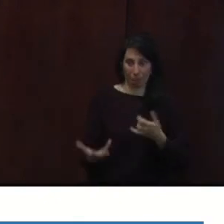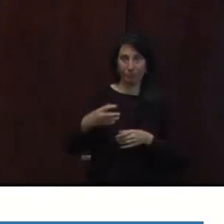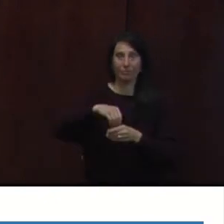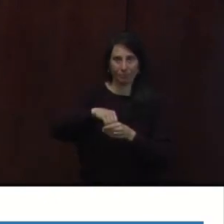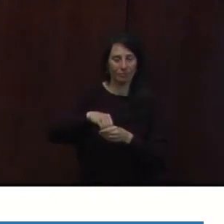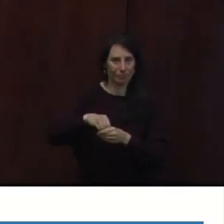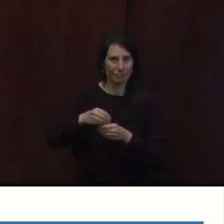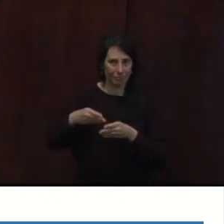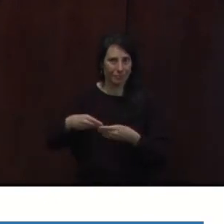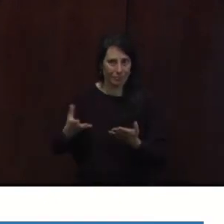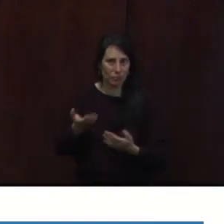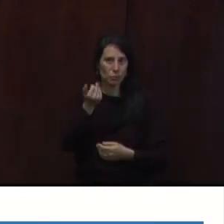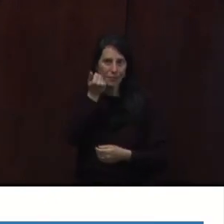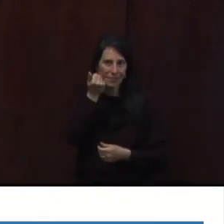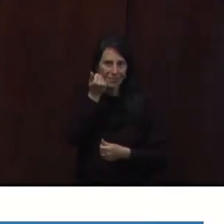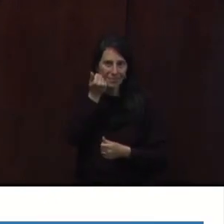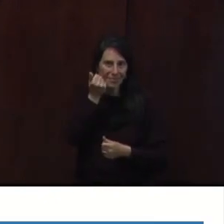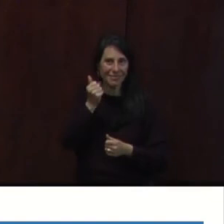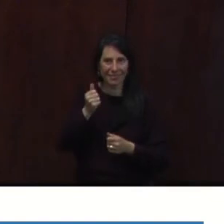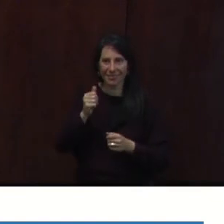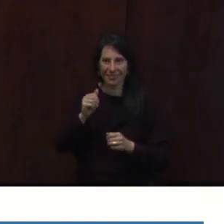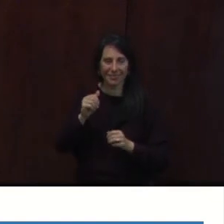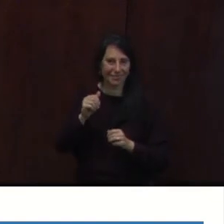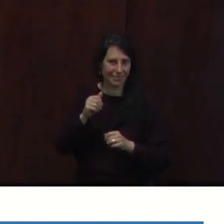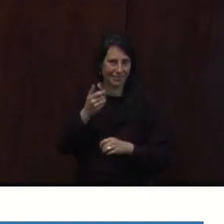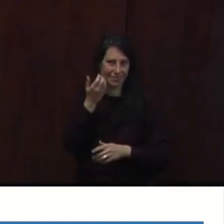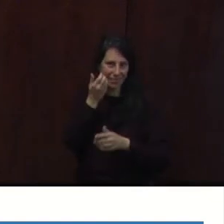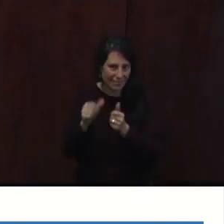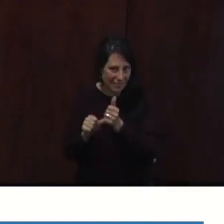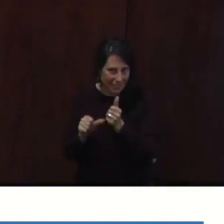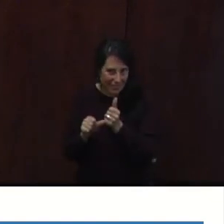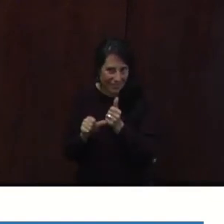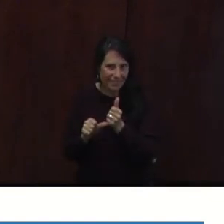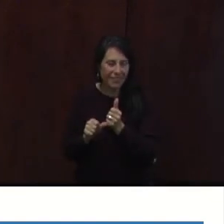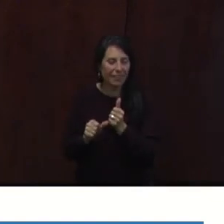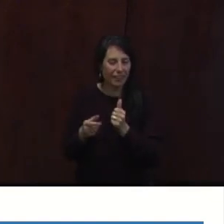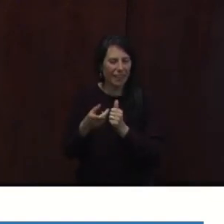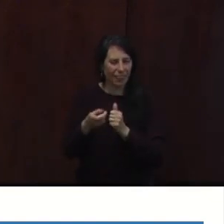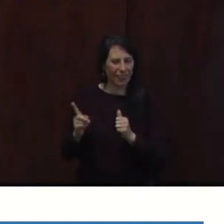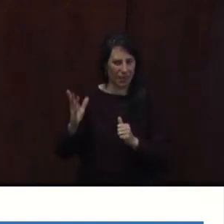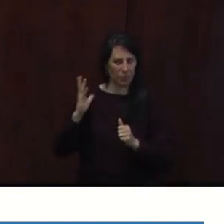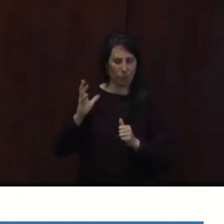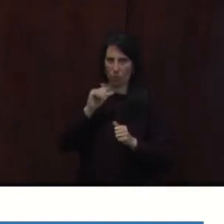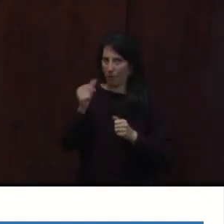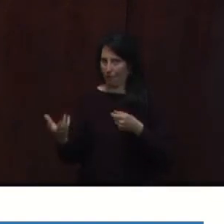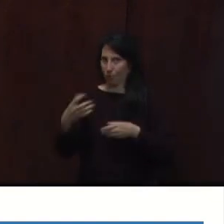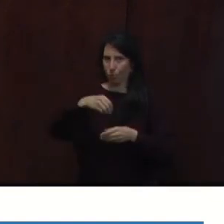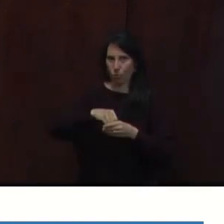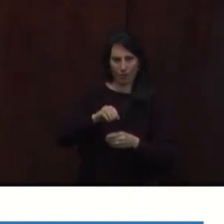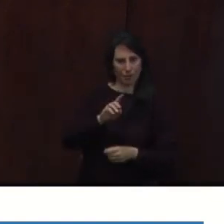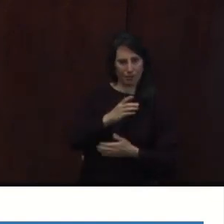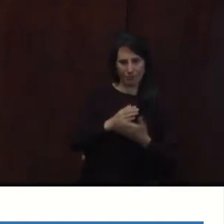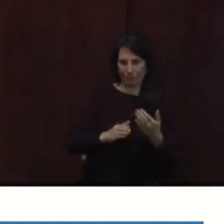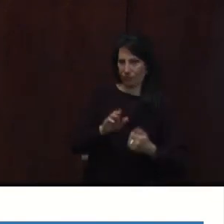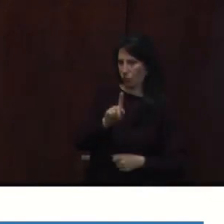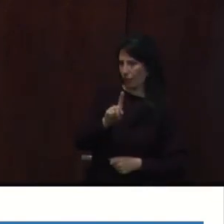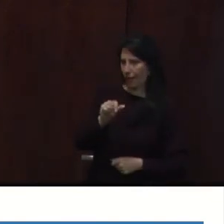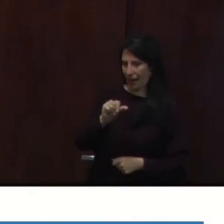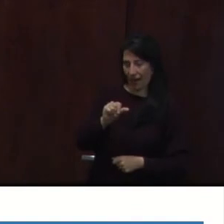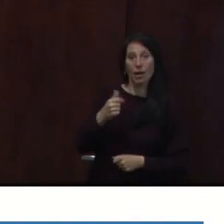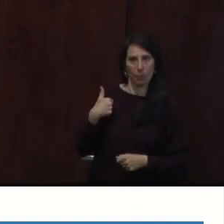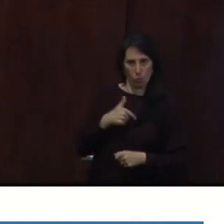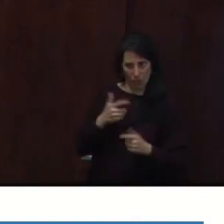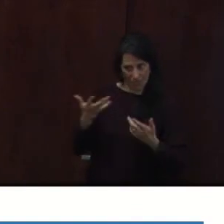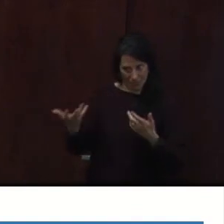that those additional healthcare workers that were not in the initial 1A category have received